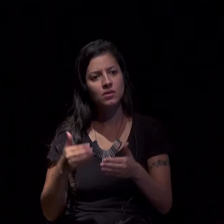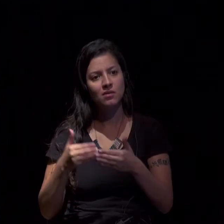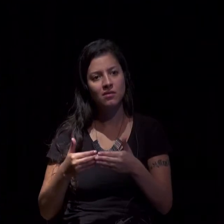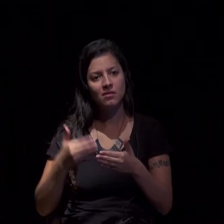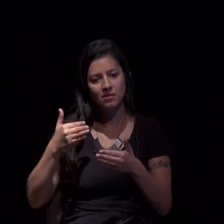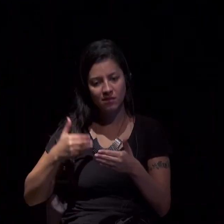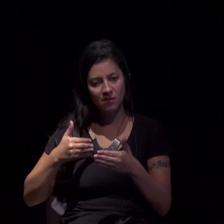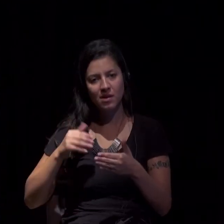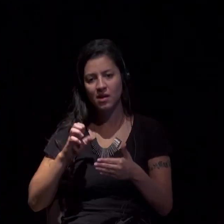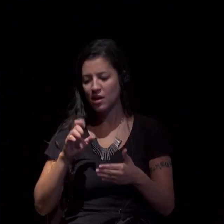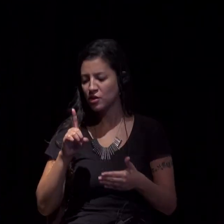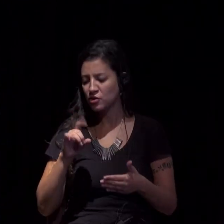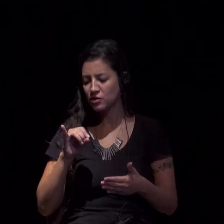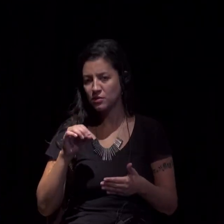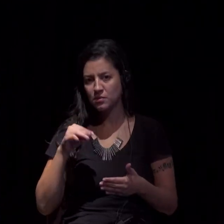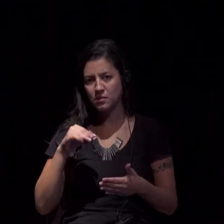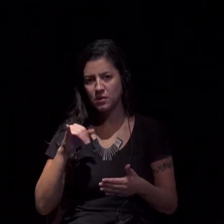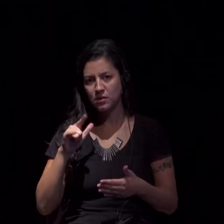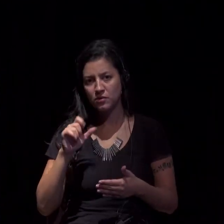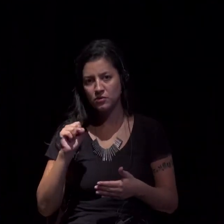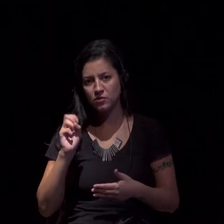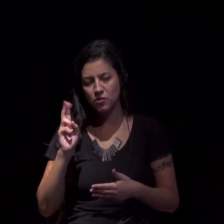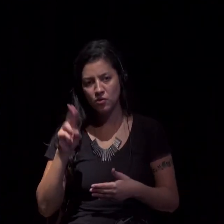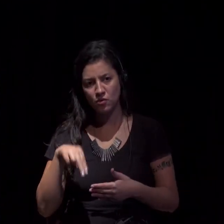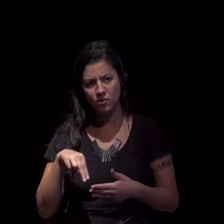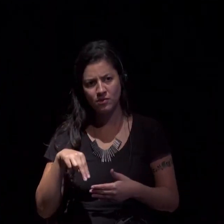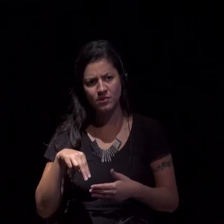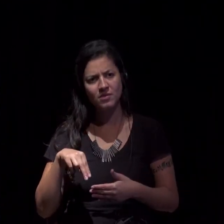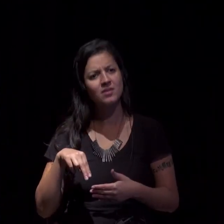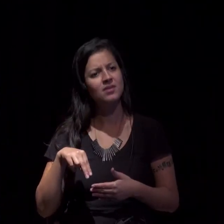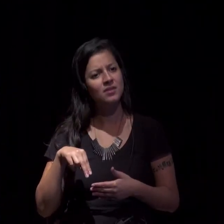EDIMILSON, are tough acts to follow.